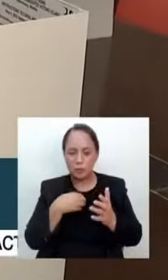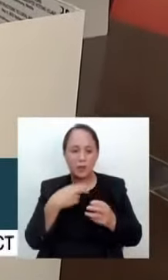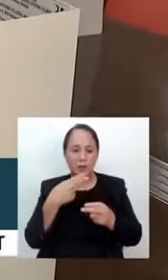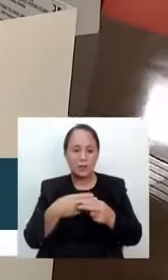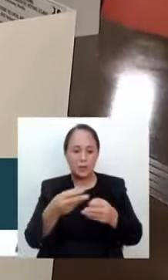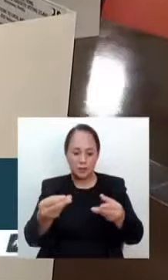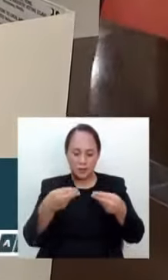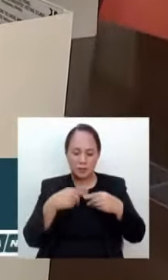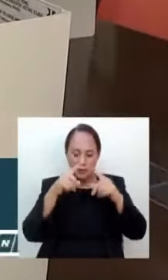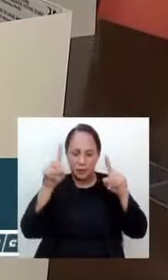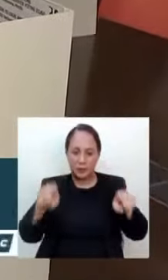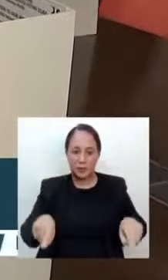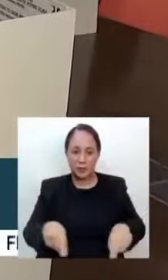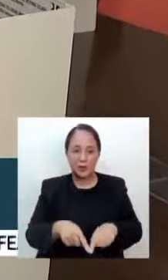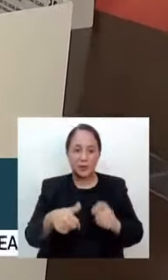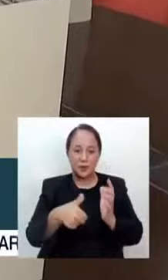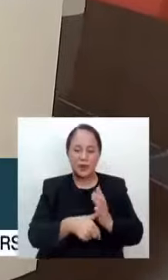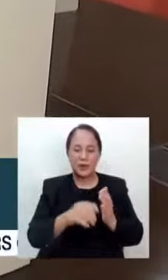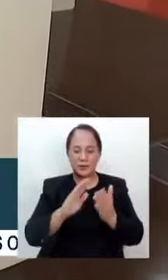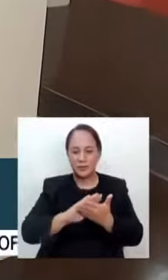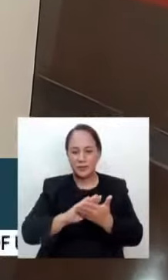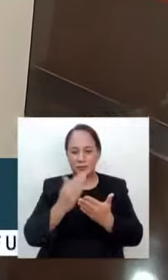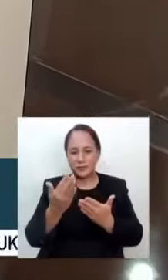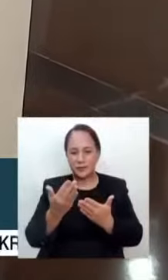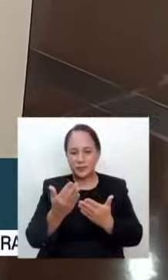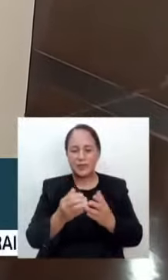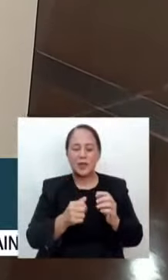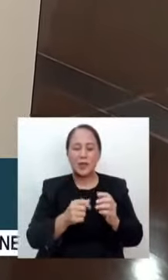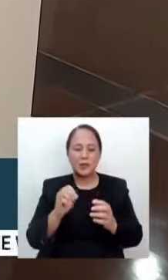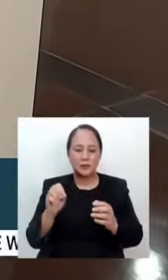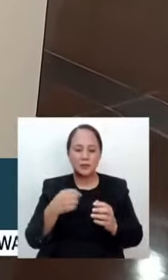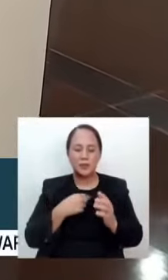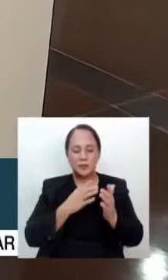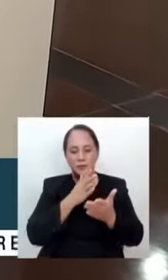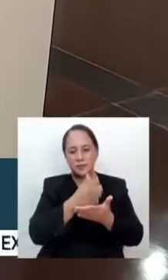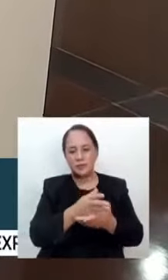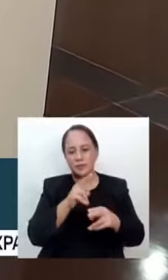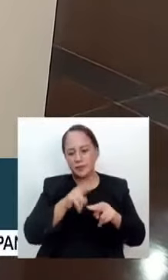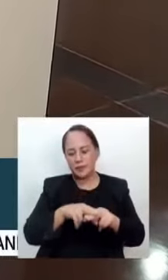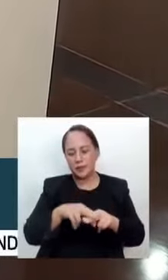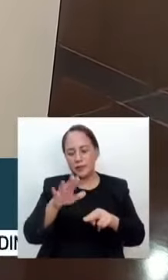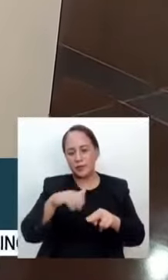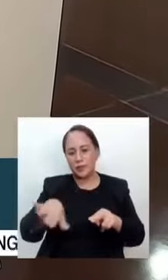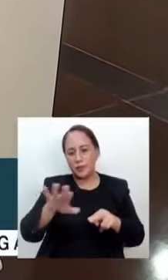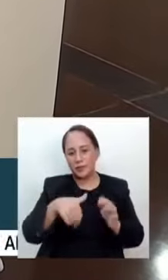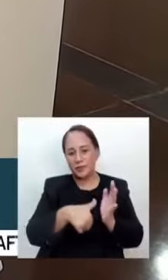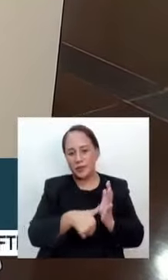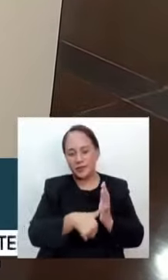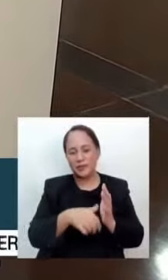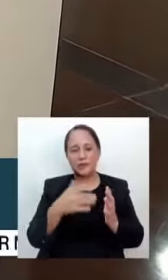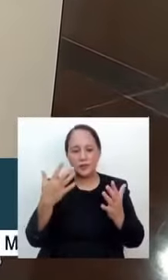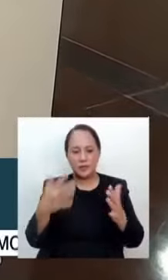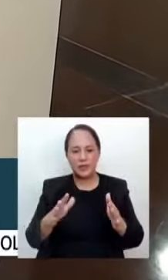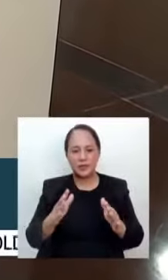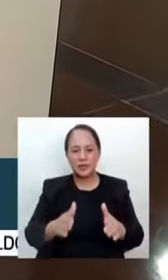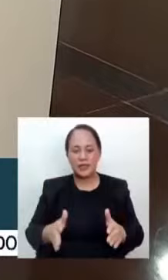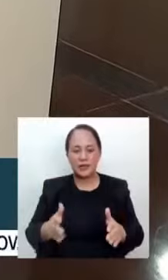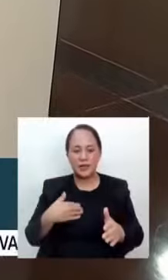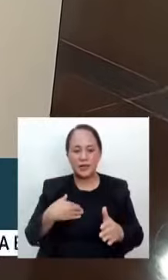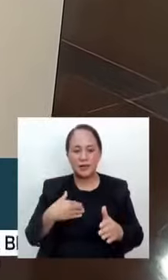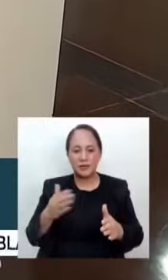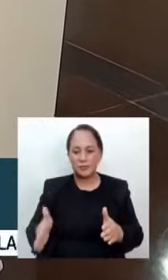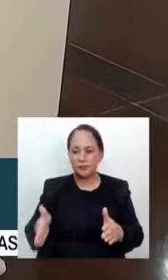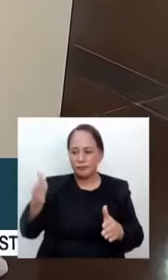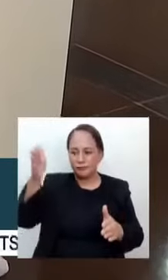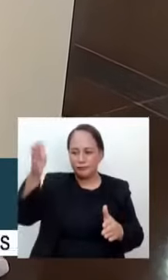my ballot and, of course, the envelopes and the seals. And I proceeded to the voting area where they already have a ballot secrecy folder